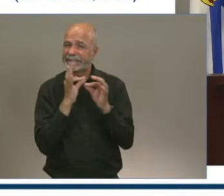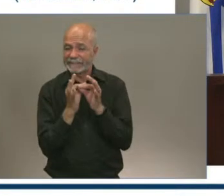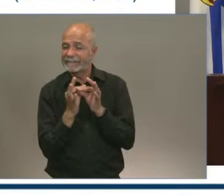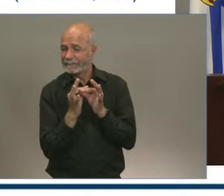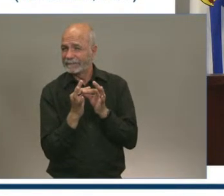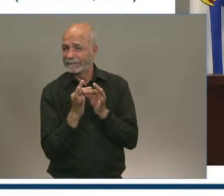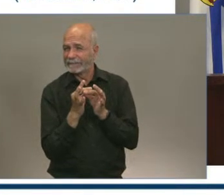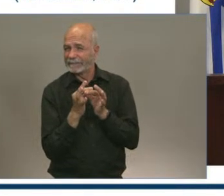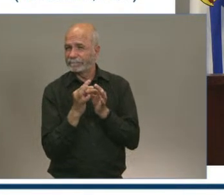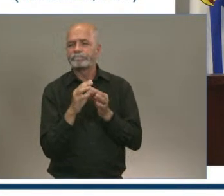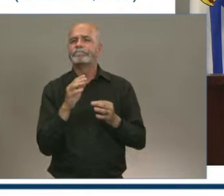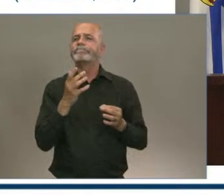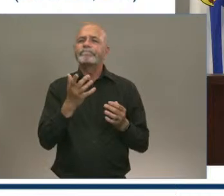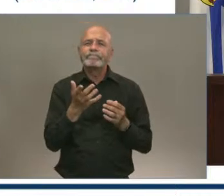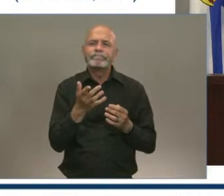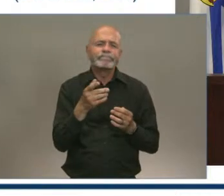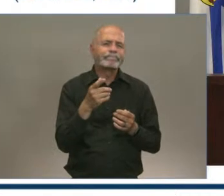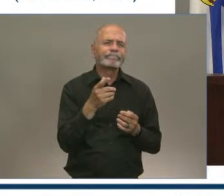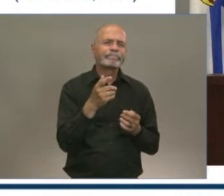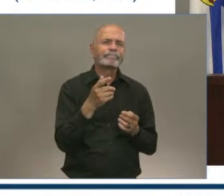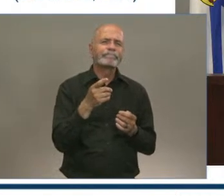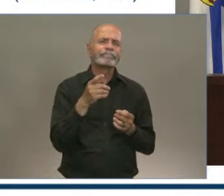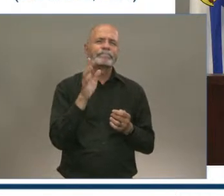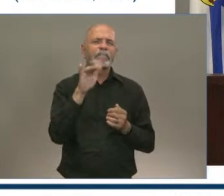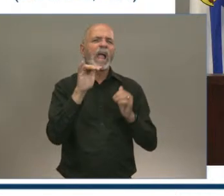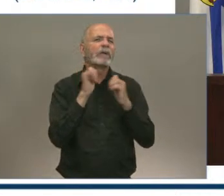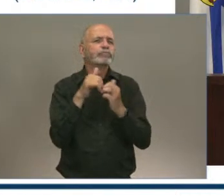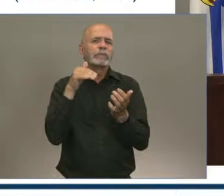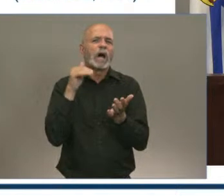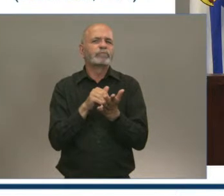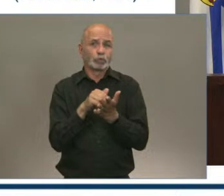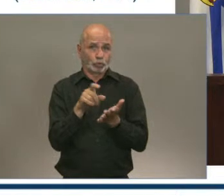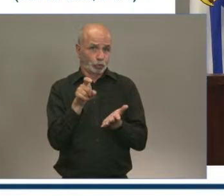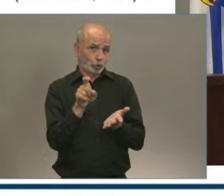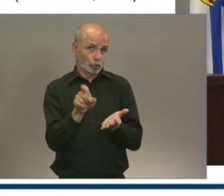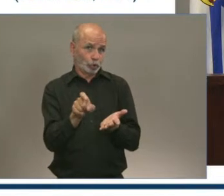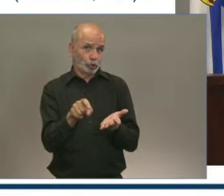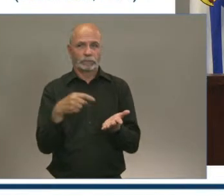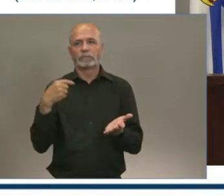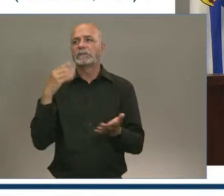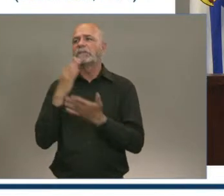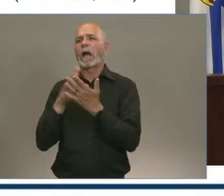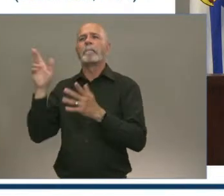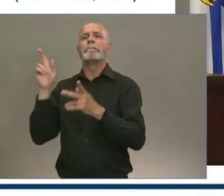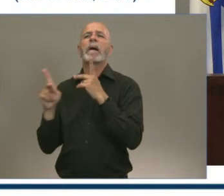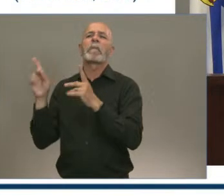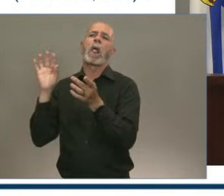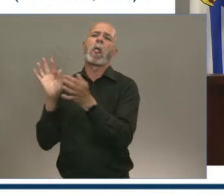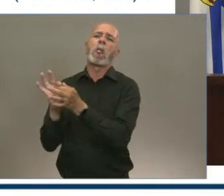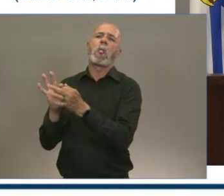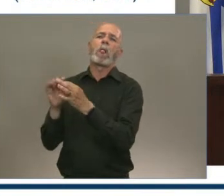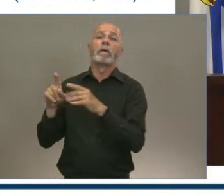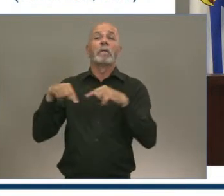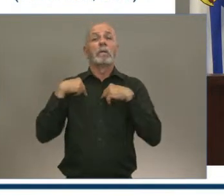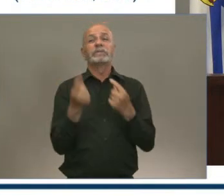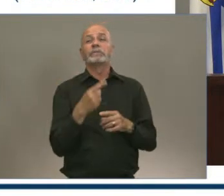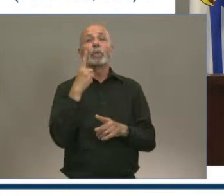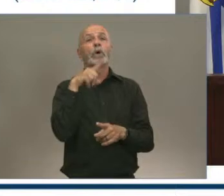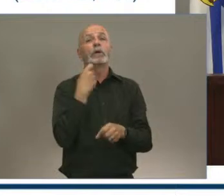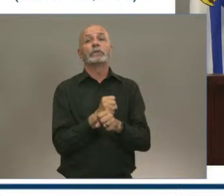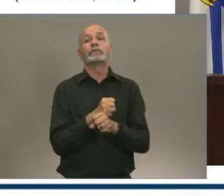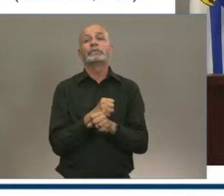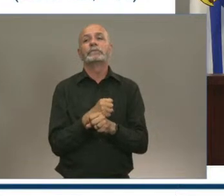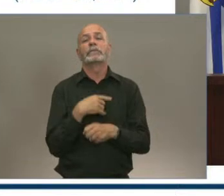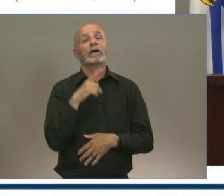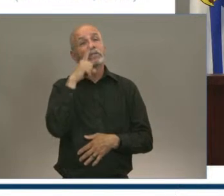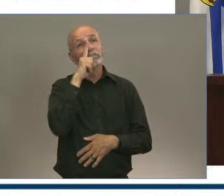can you reiterate for people how often they should be getting tested? We're still hearing a lot of people 15 months into the pandemic saying that they're not getting tested because they